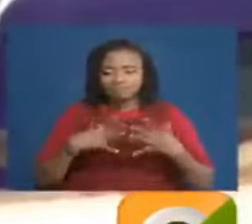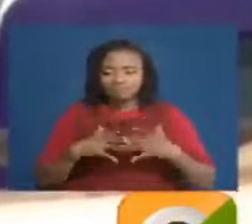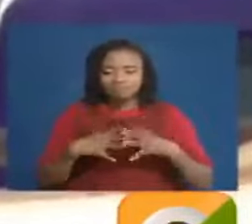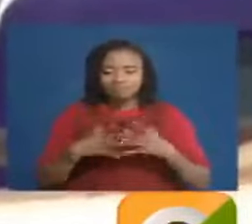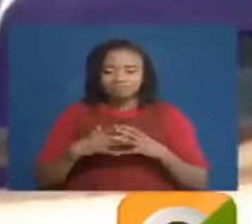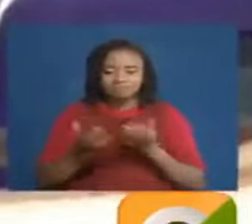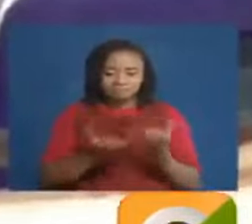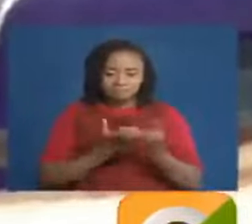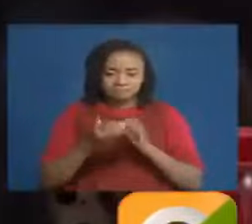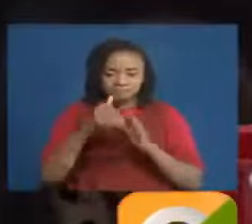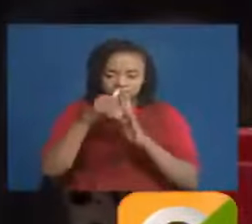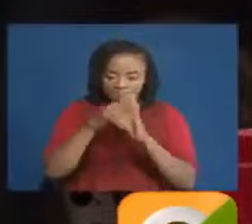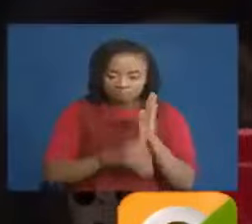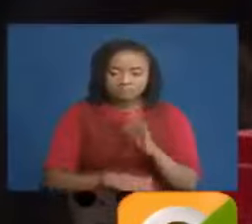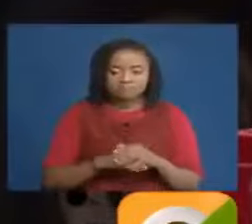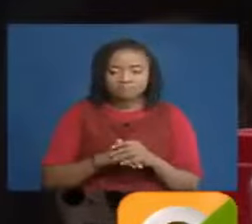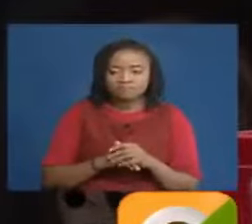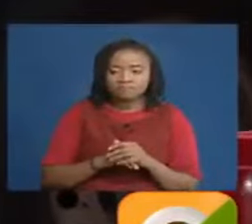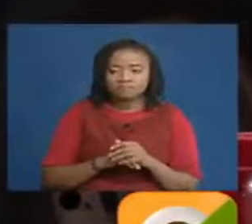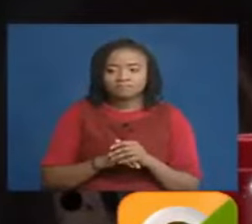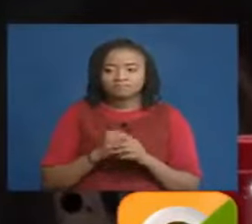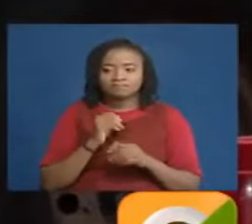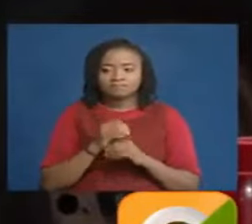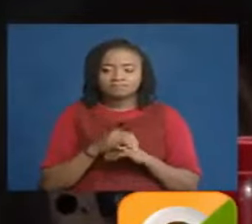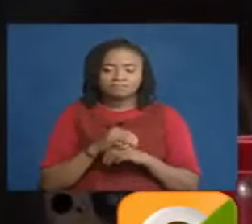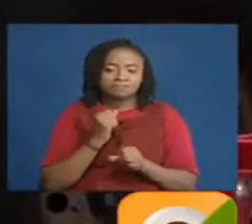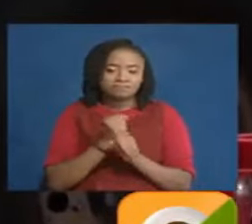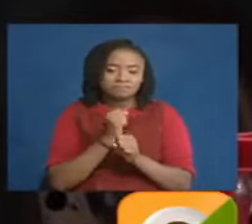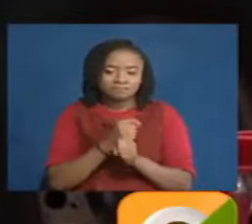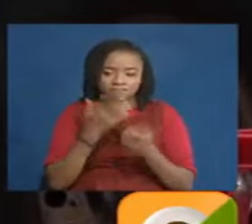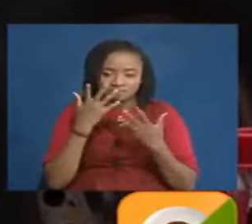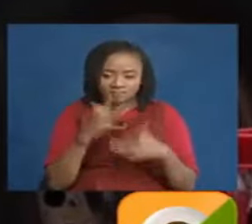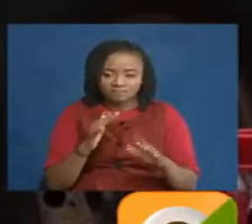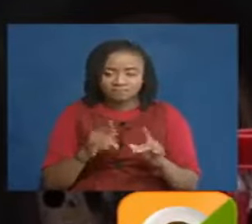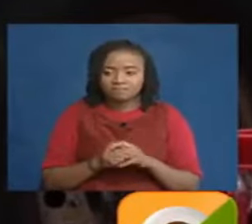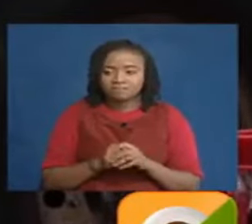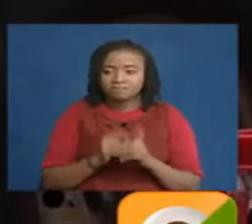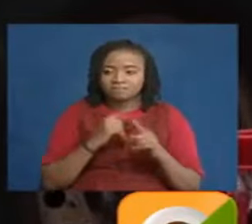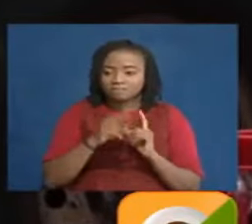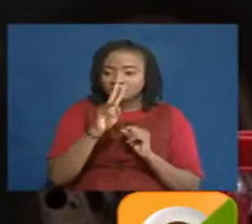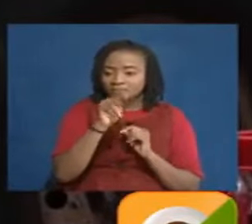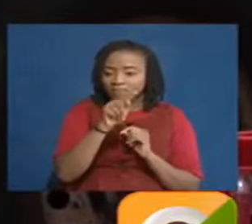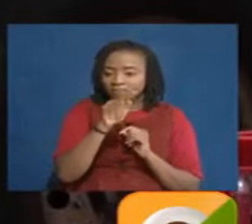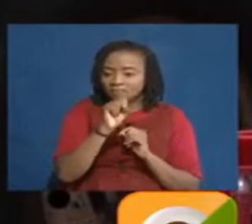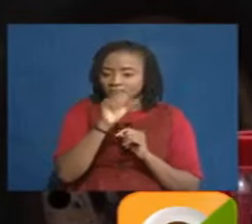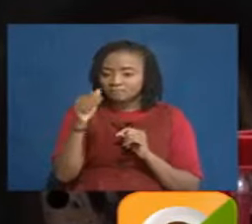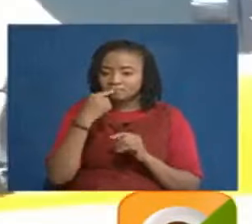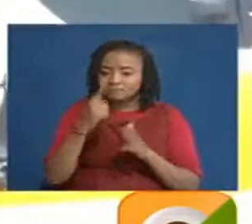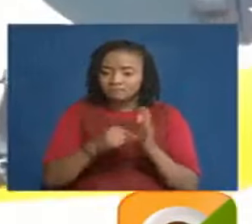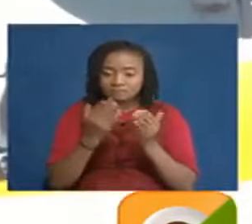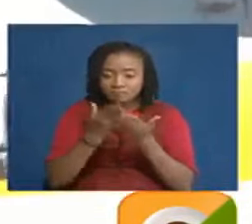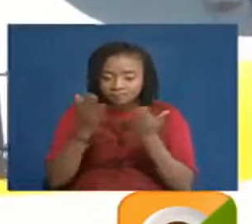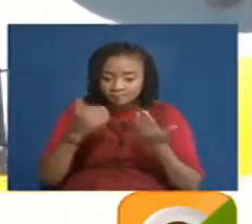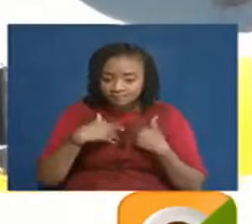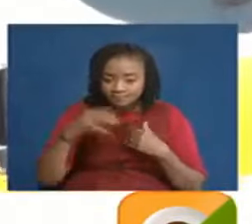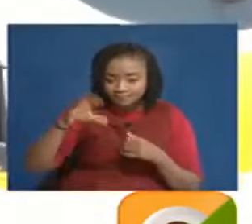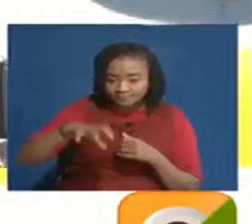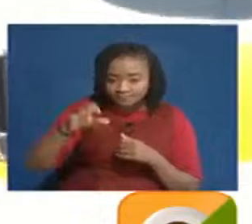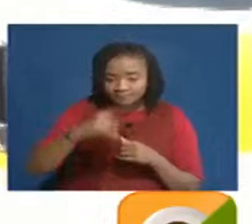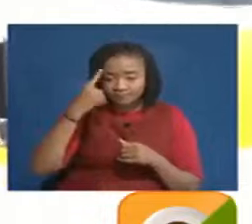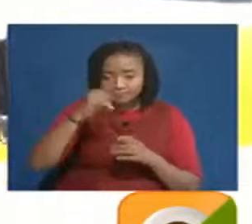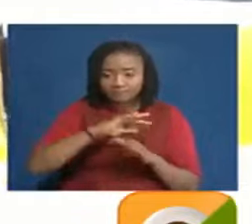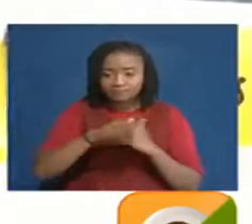the sector. NTSA had on Friday directed the Traffic Department to impound vehicles belonging to any of the